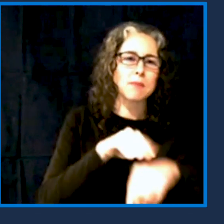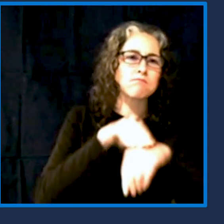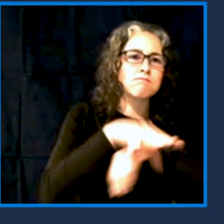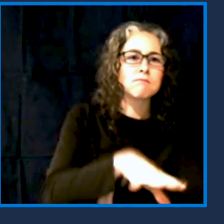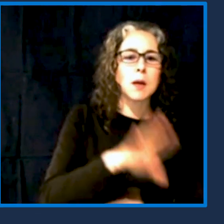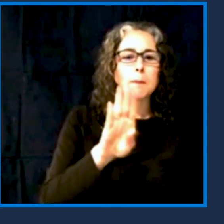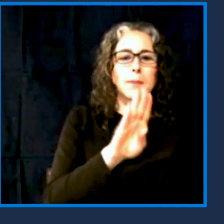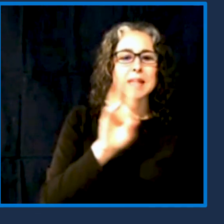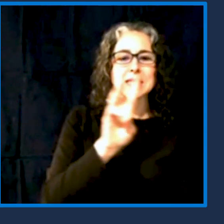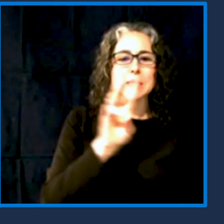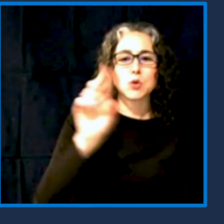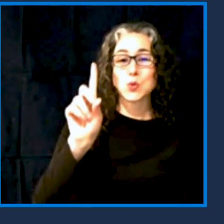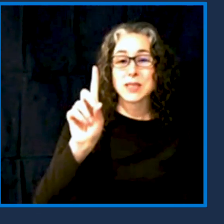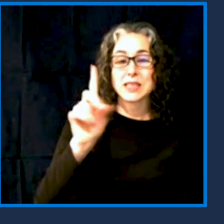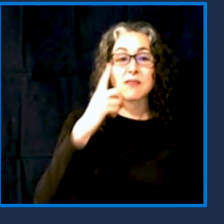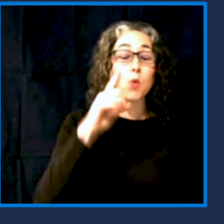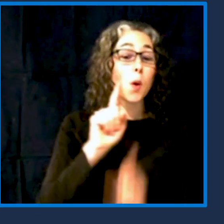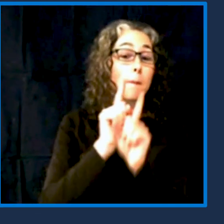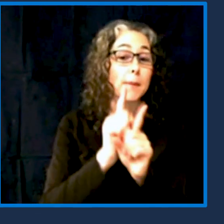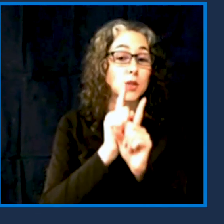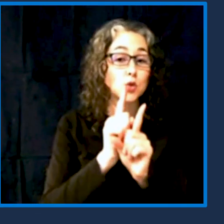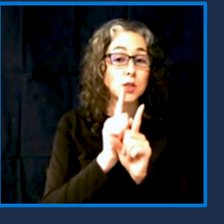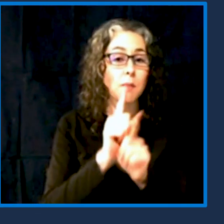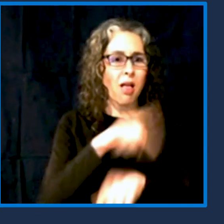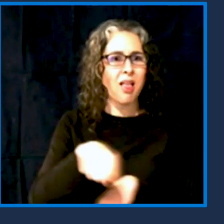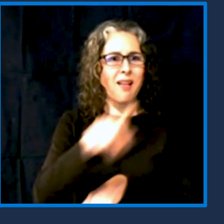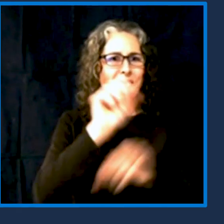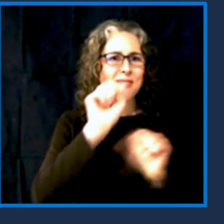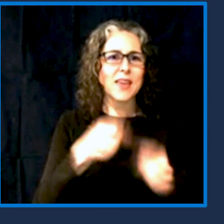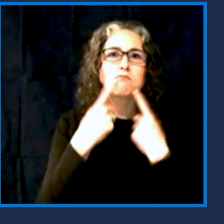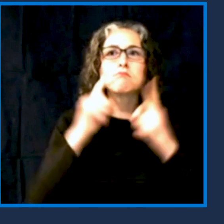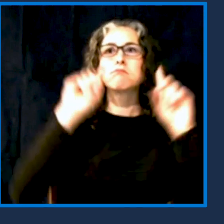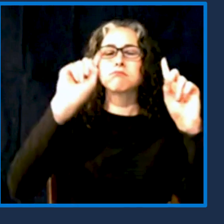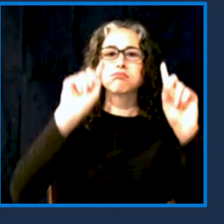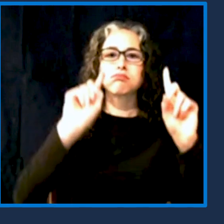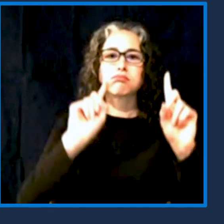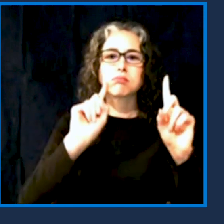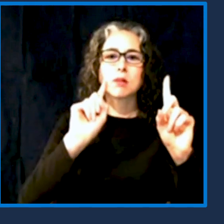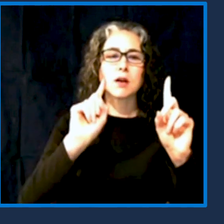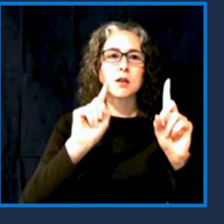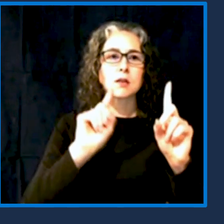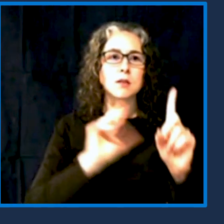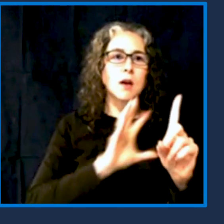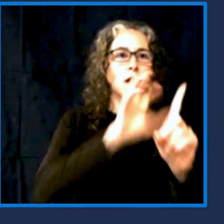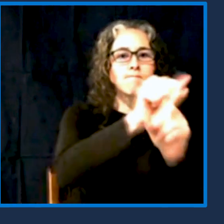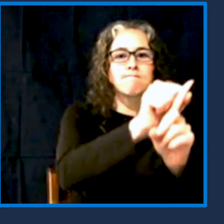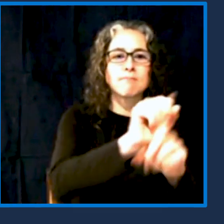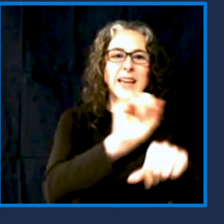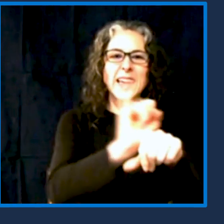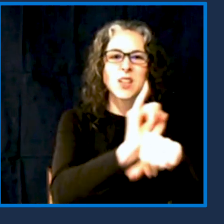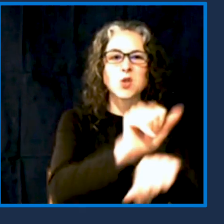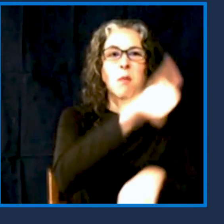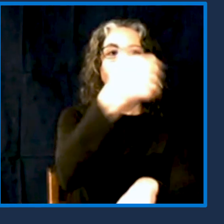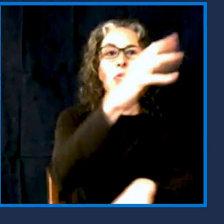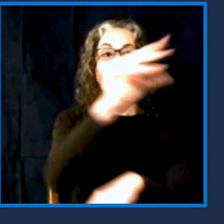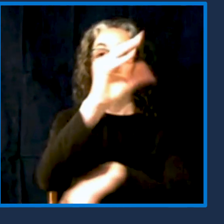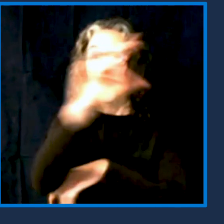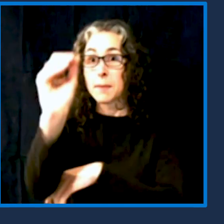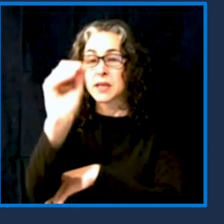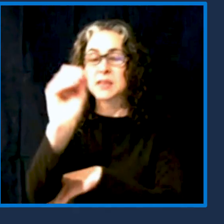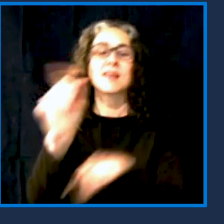through mentorship so that they're able to land internships at other companies and hopefully with us at